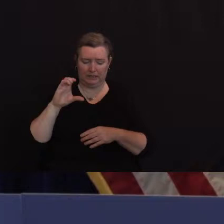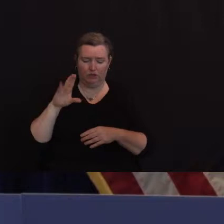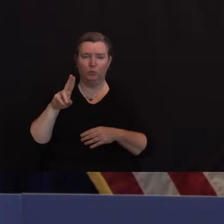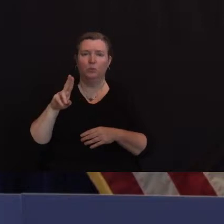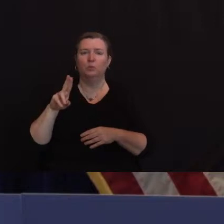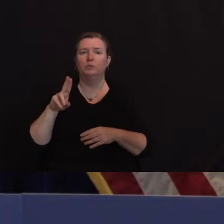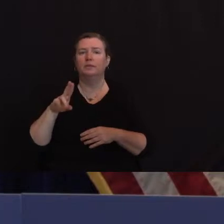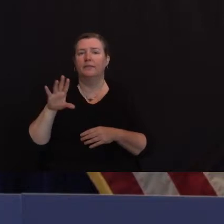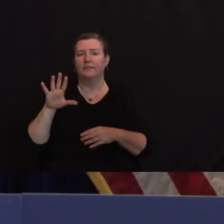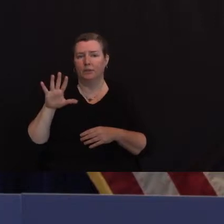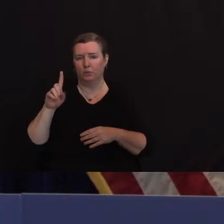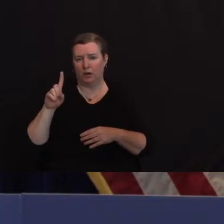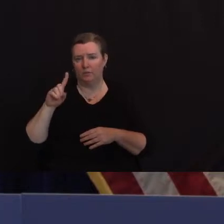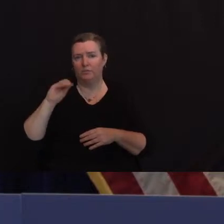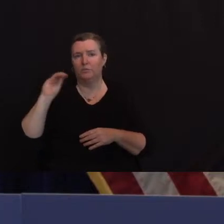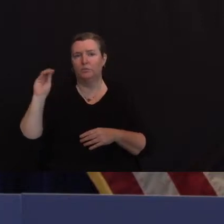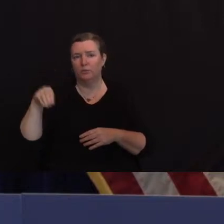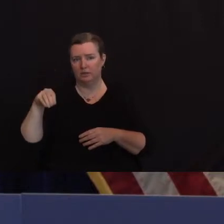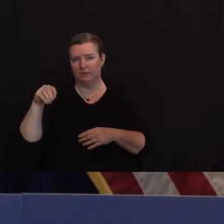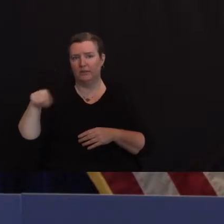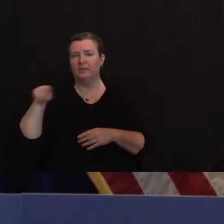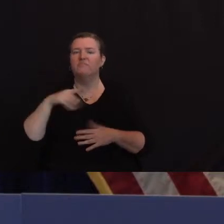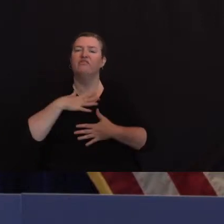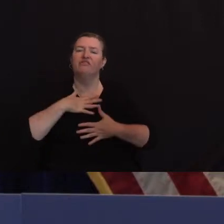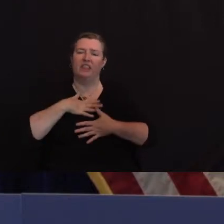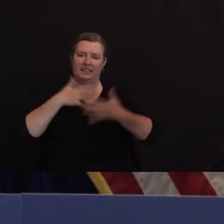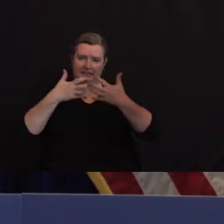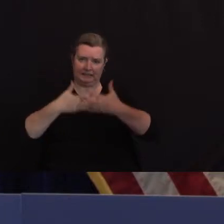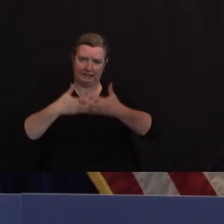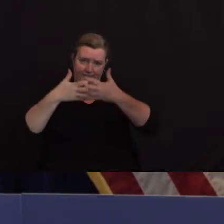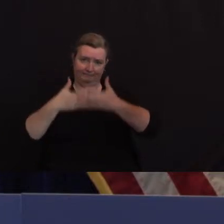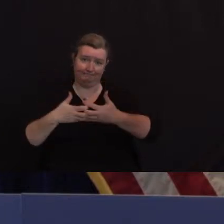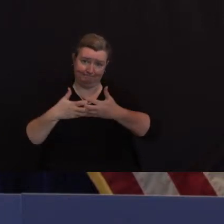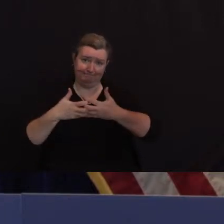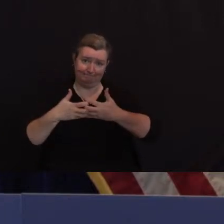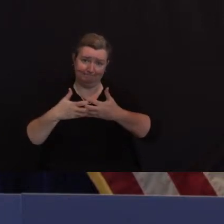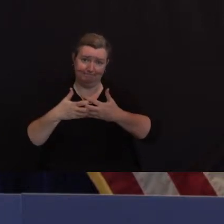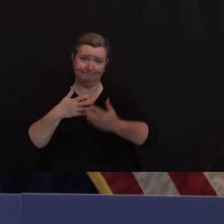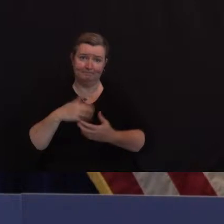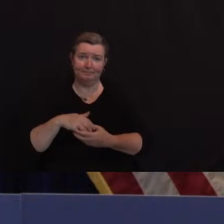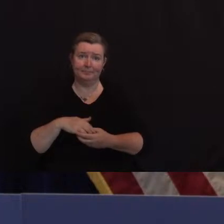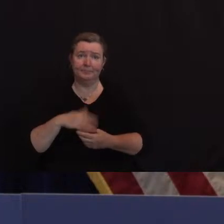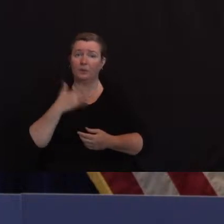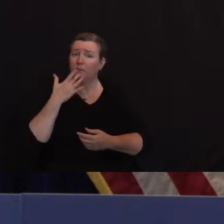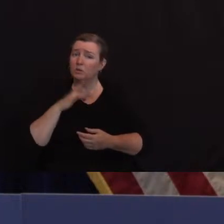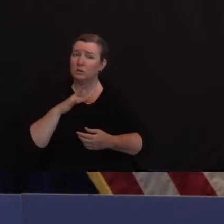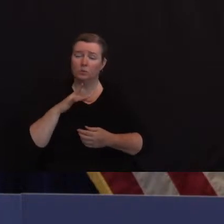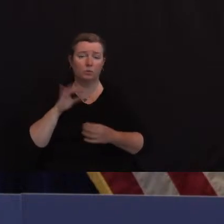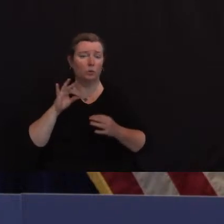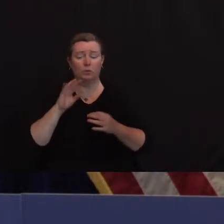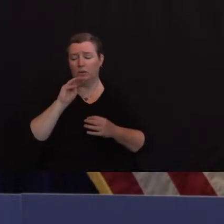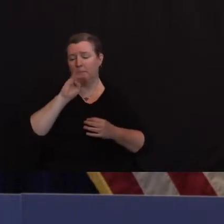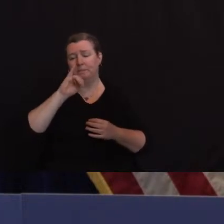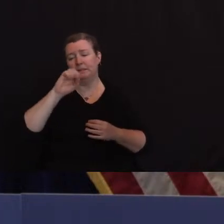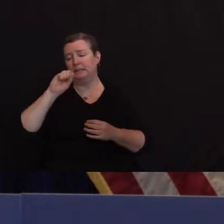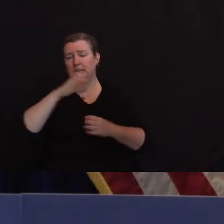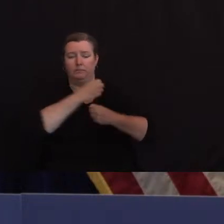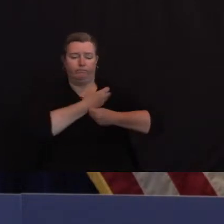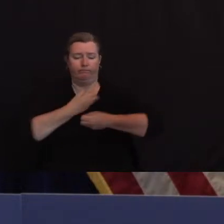of them are on ventilators. Fortunately, we have no new cases of multisystem inflammatory syndrome in